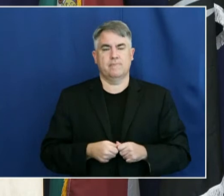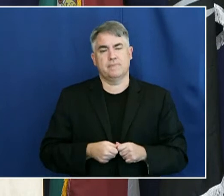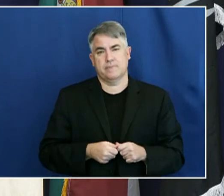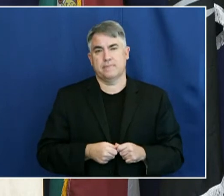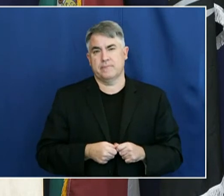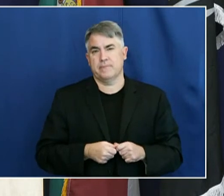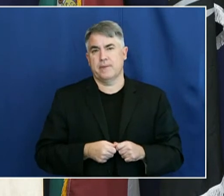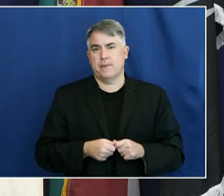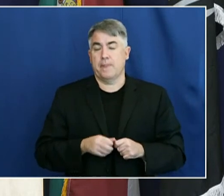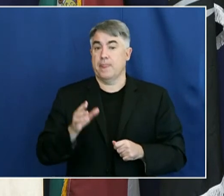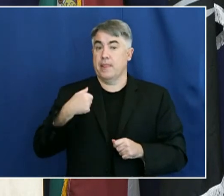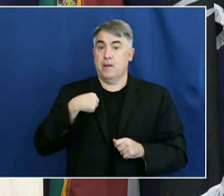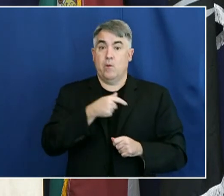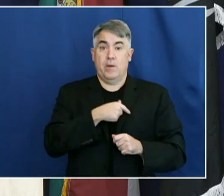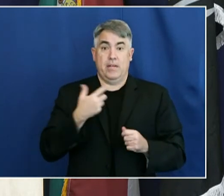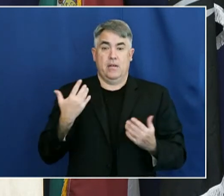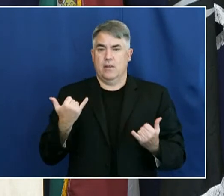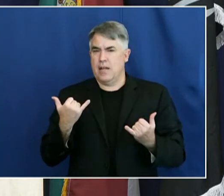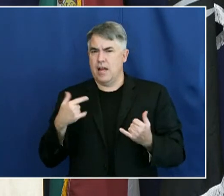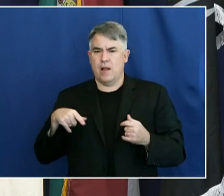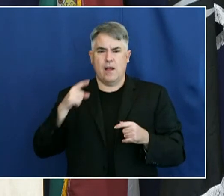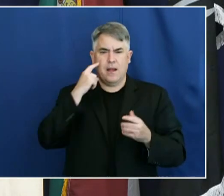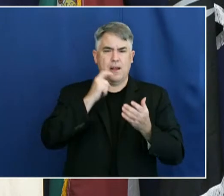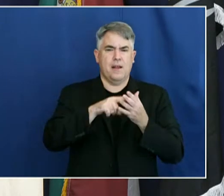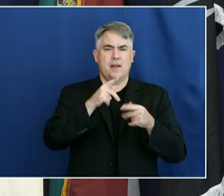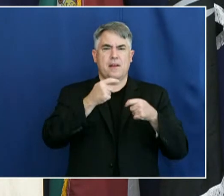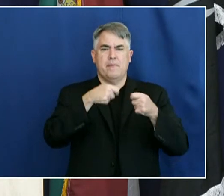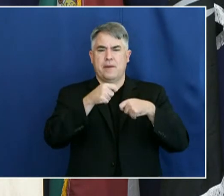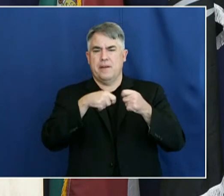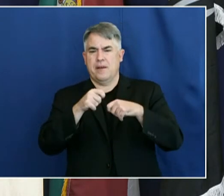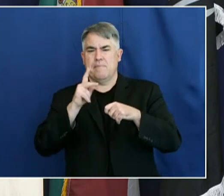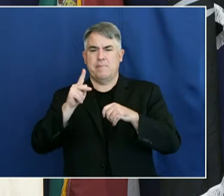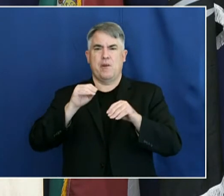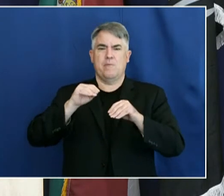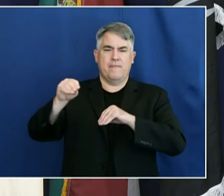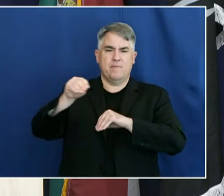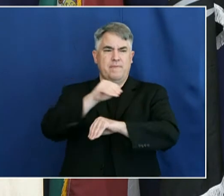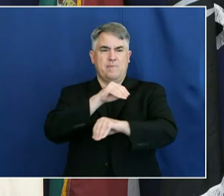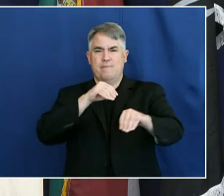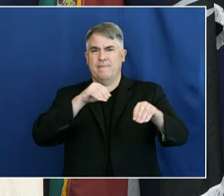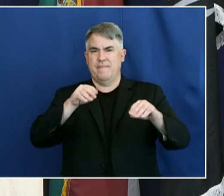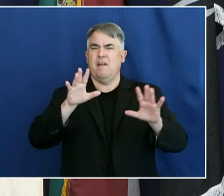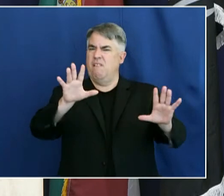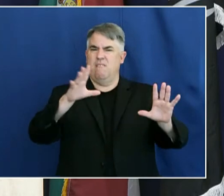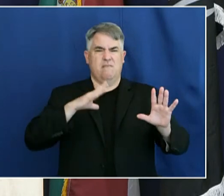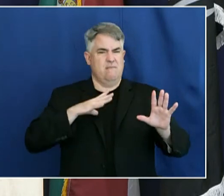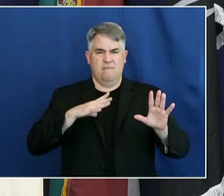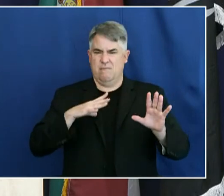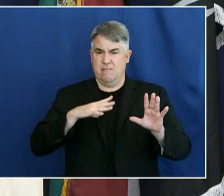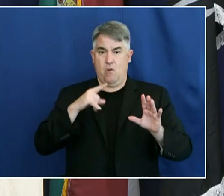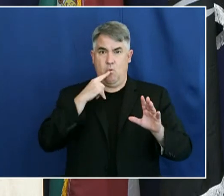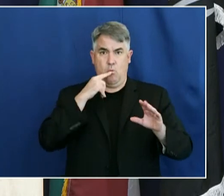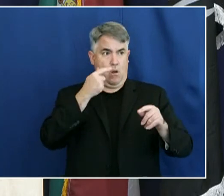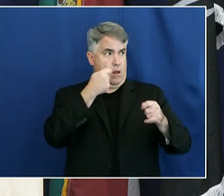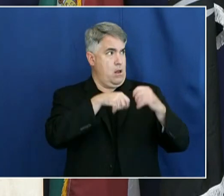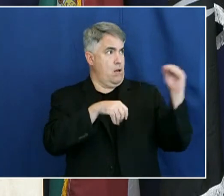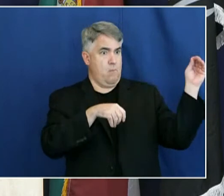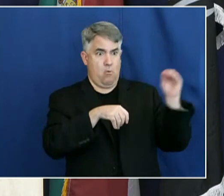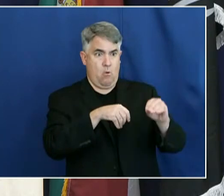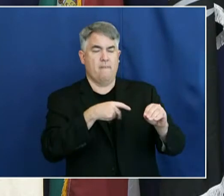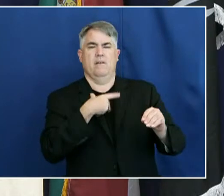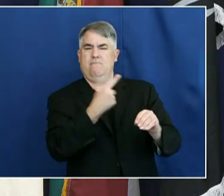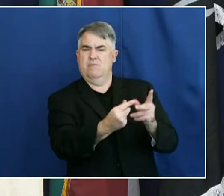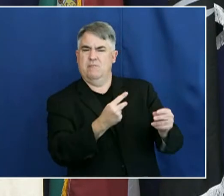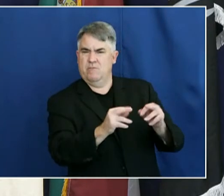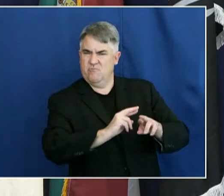and so we're working with those facilities to help ensure as new residents arrive, we can ensure they're vaccinated, or if not, provide a